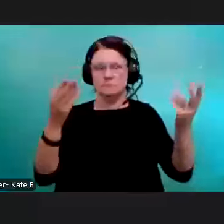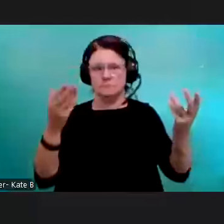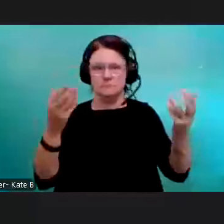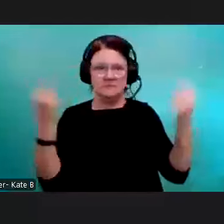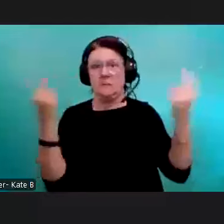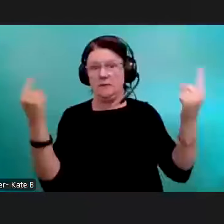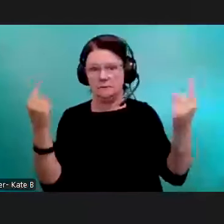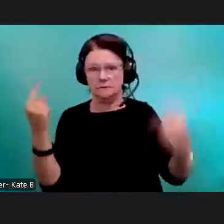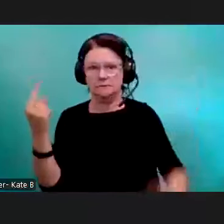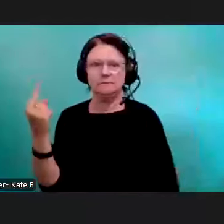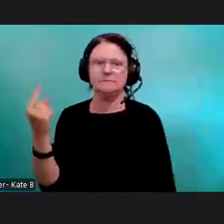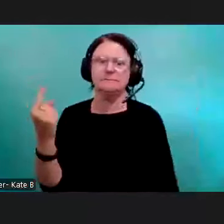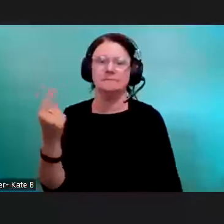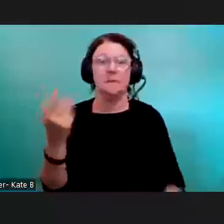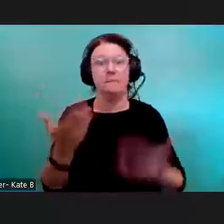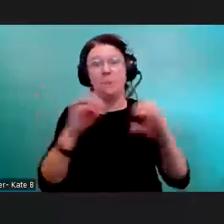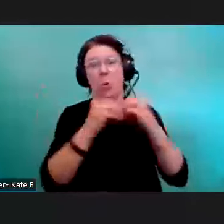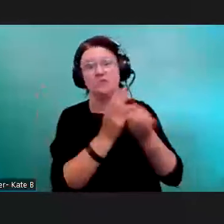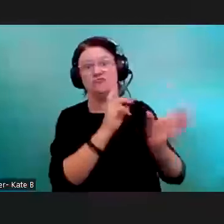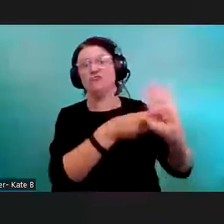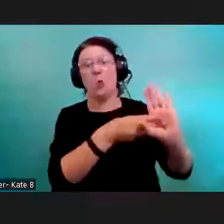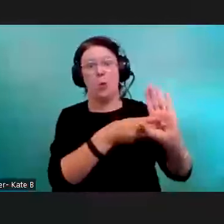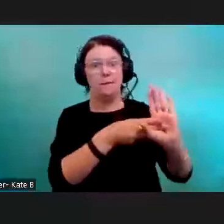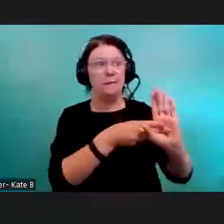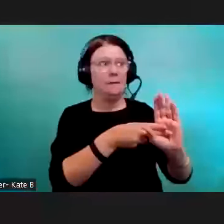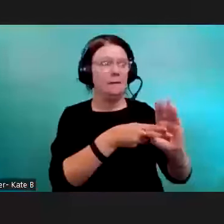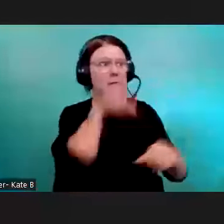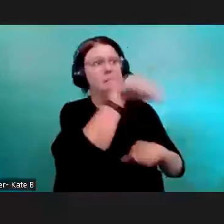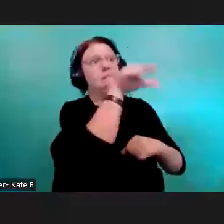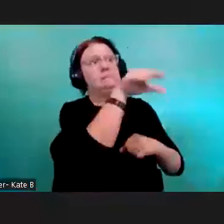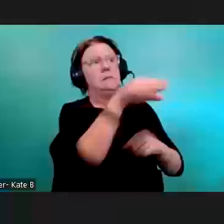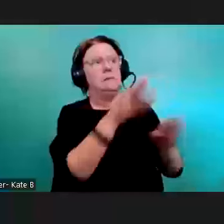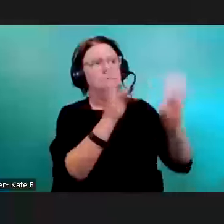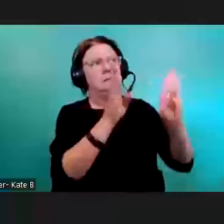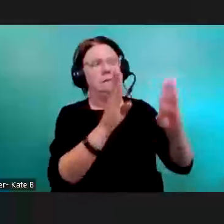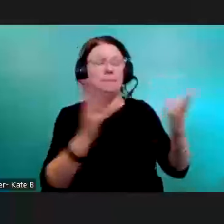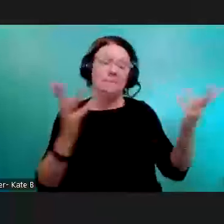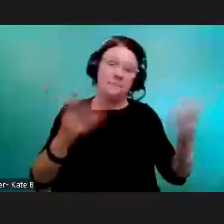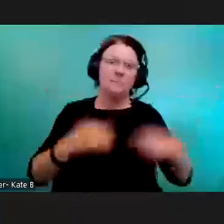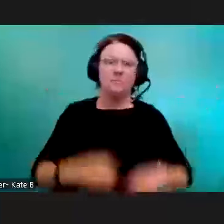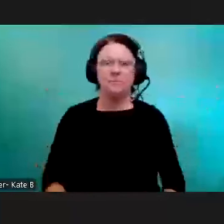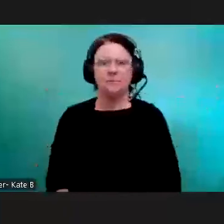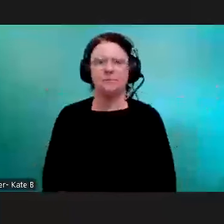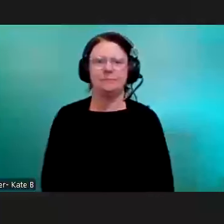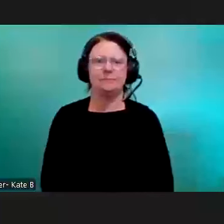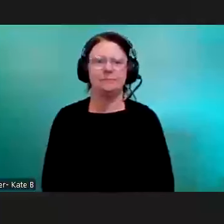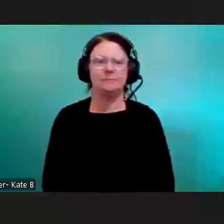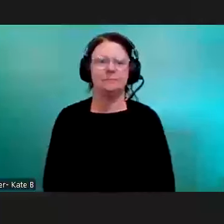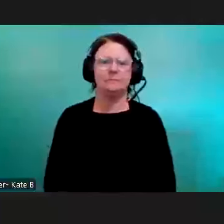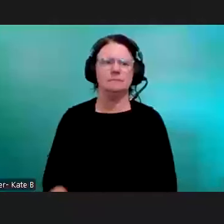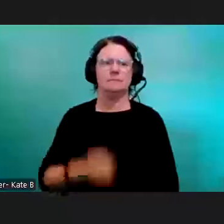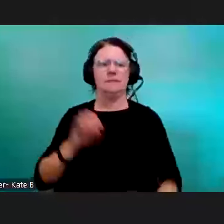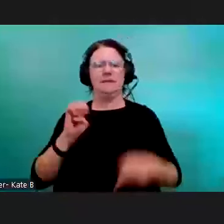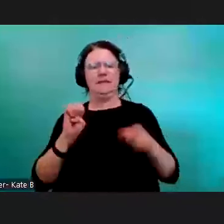things. You might have to join an organization that's not doing a whole lot to get them to that point. And I just would